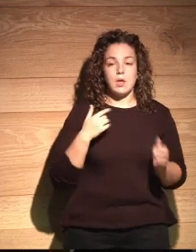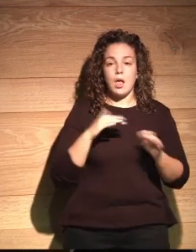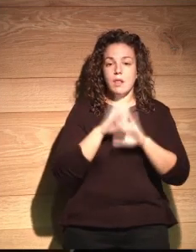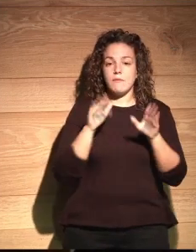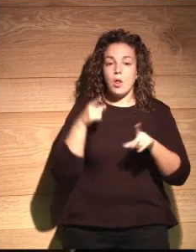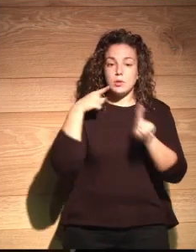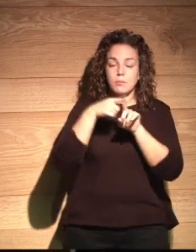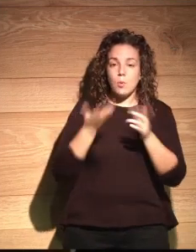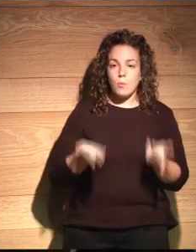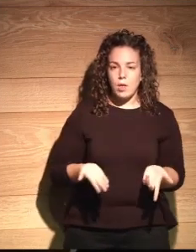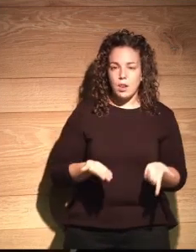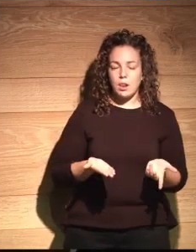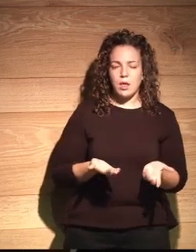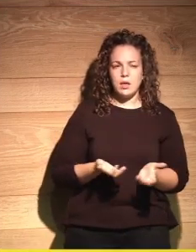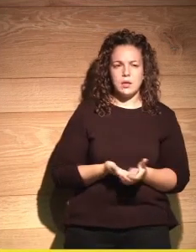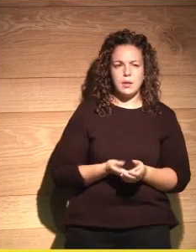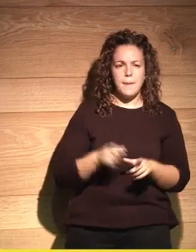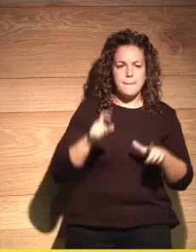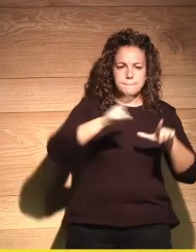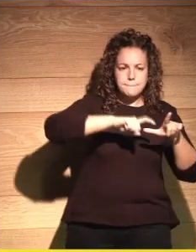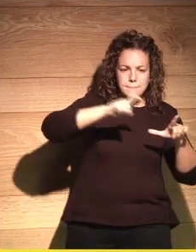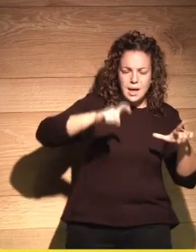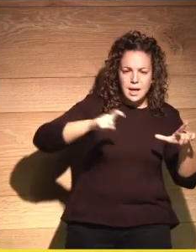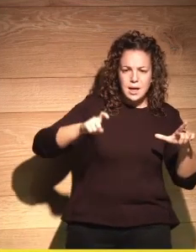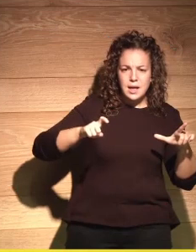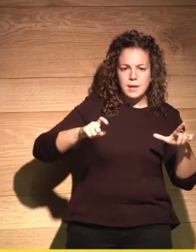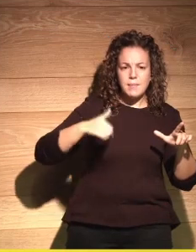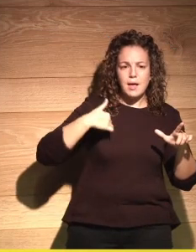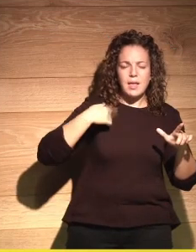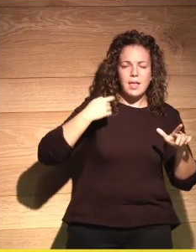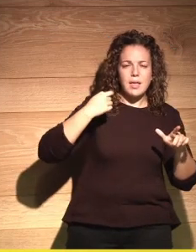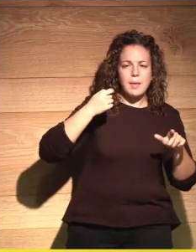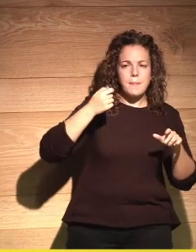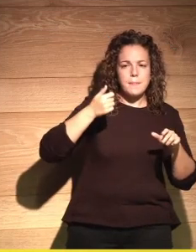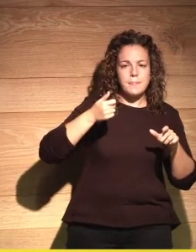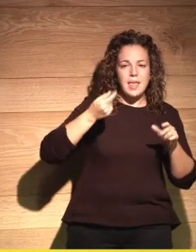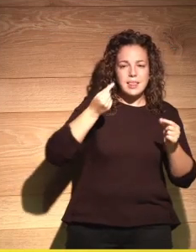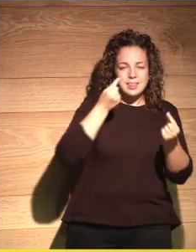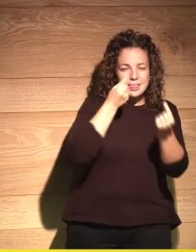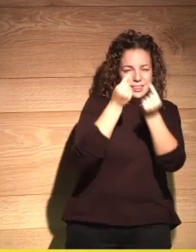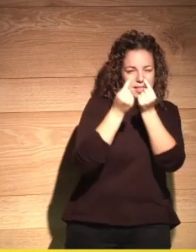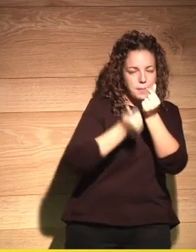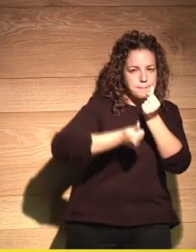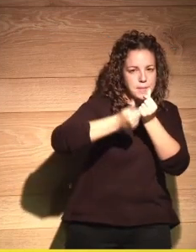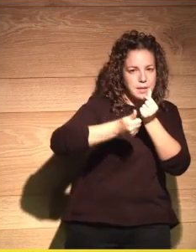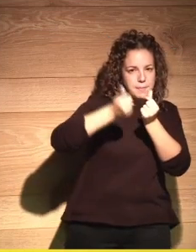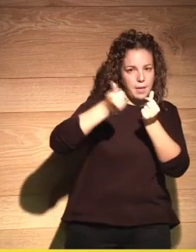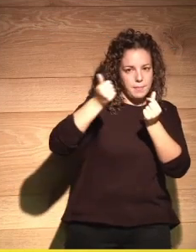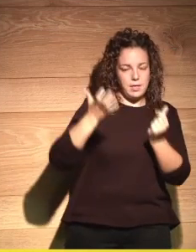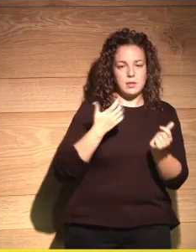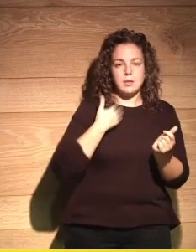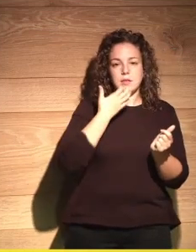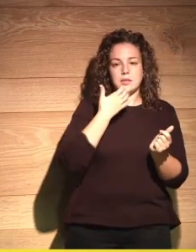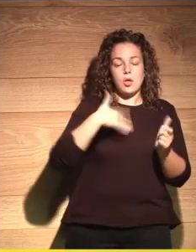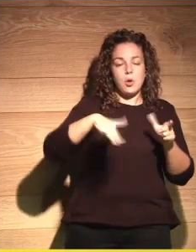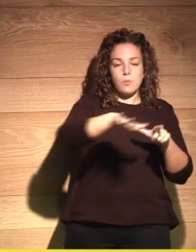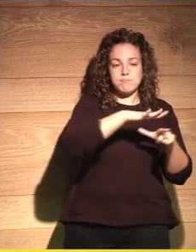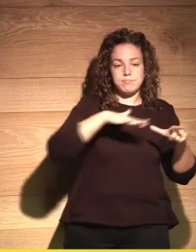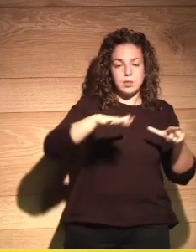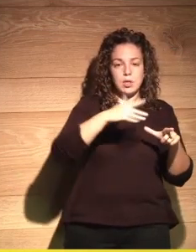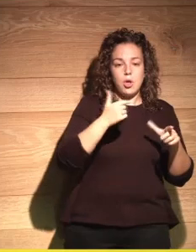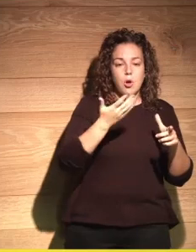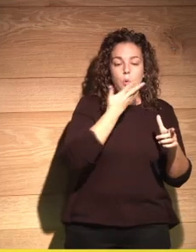becomes increasingly detailed up to the time when we know everything about the physical space, and we get what today people call a digital